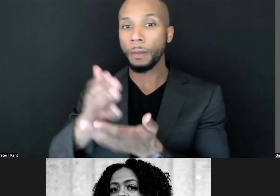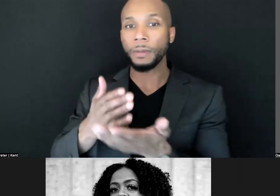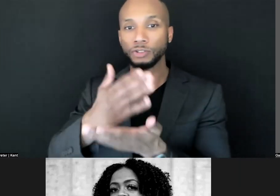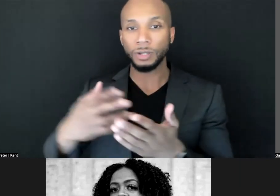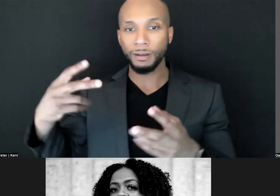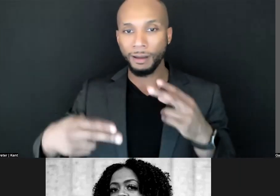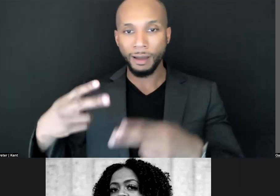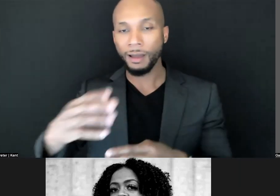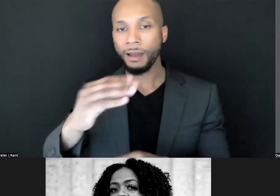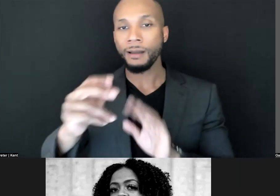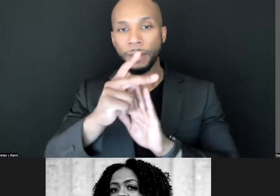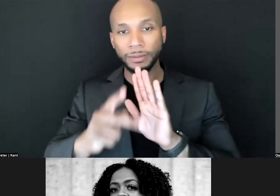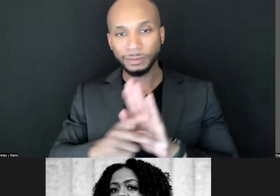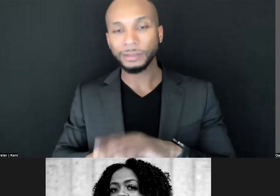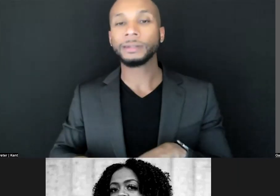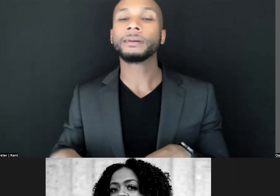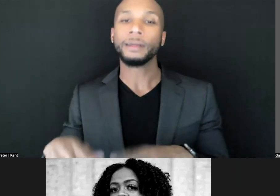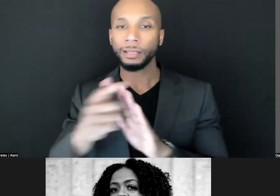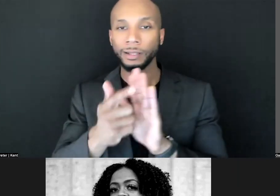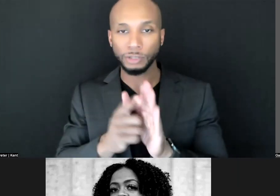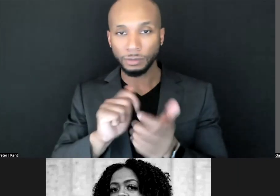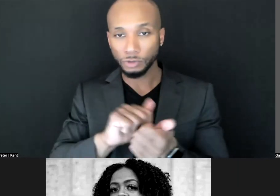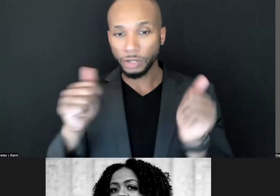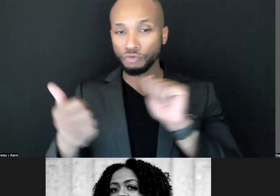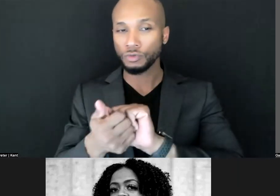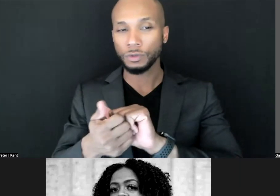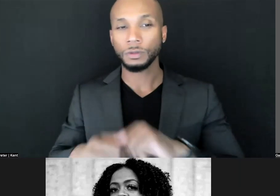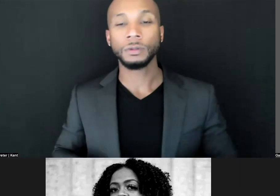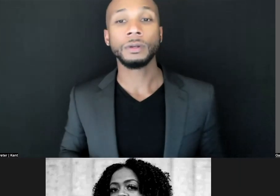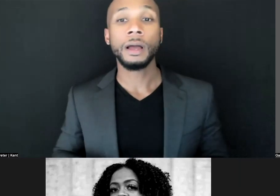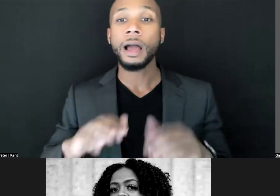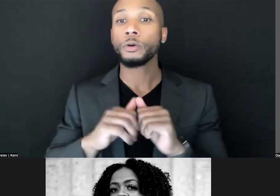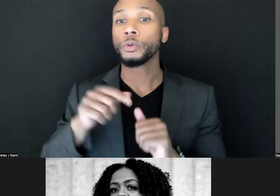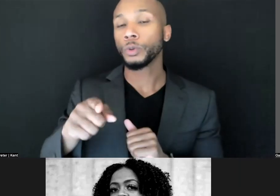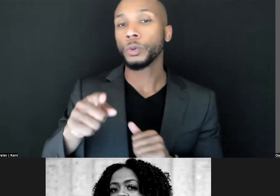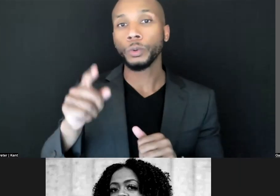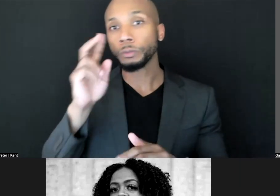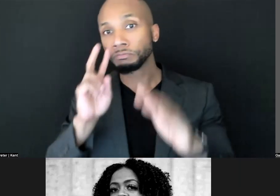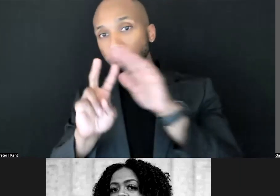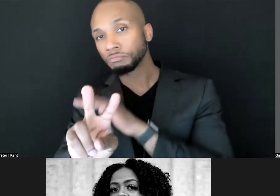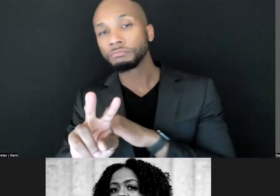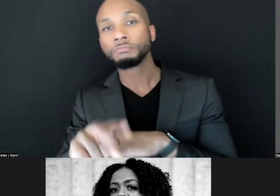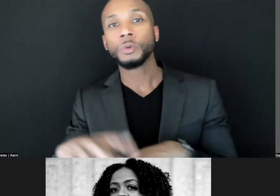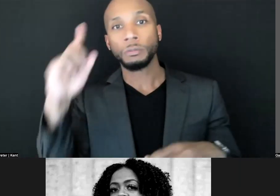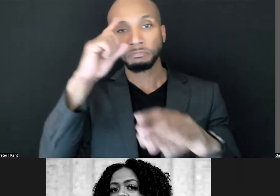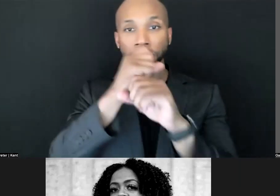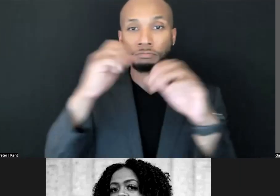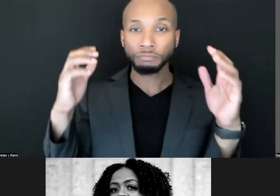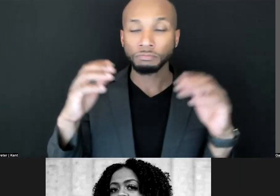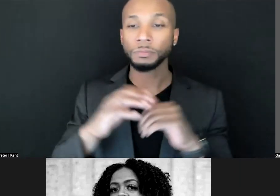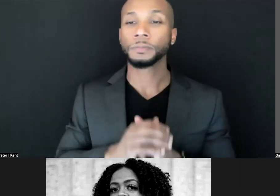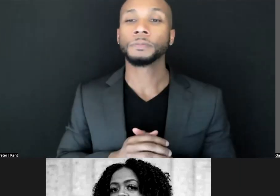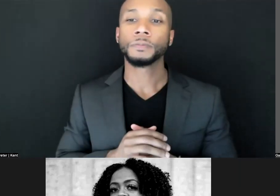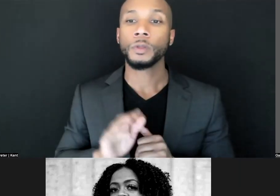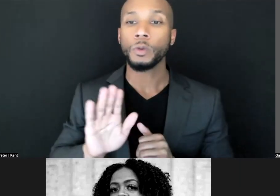and policy legislative changes, um, how do you see or anticipate your